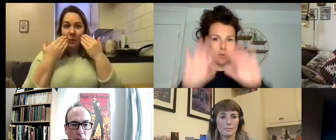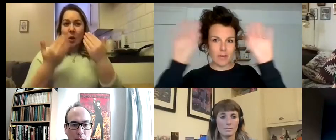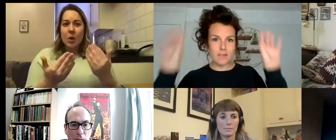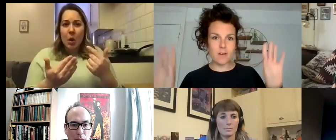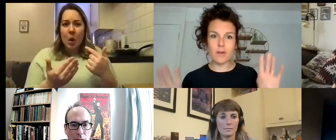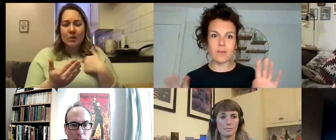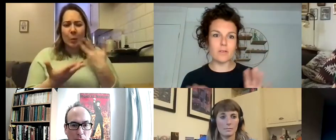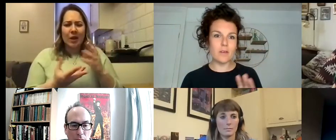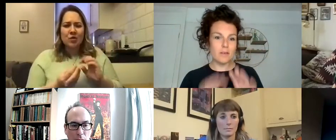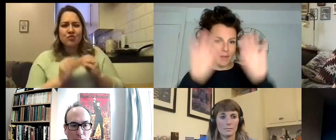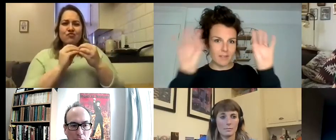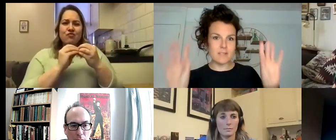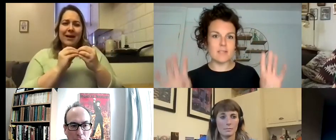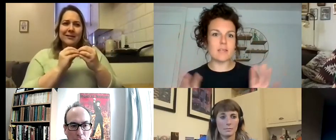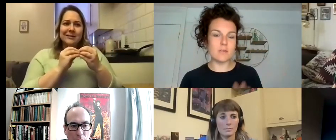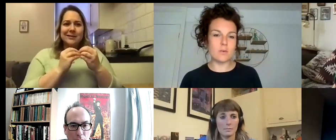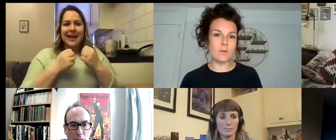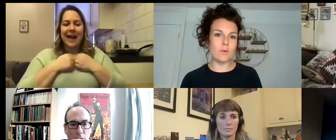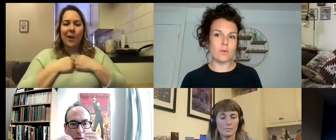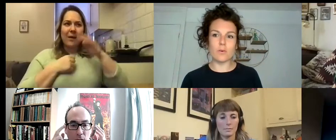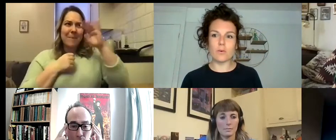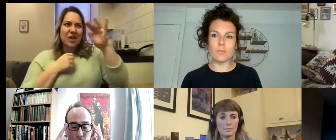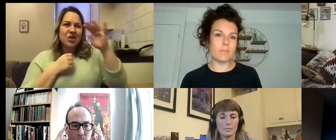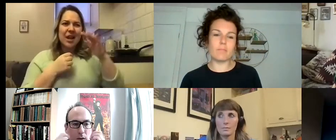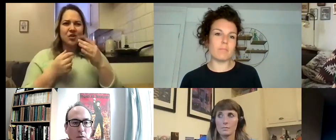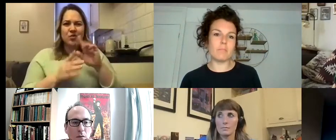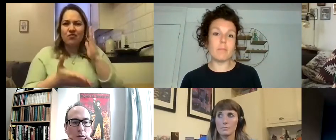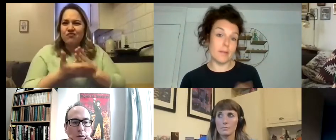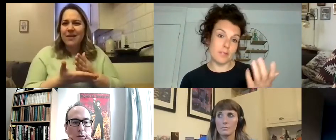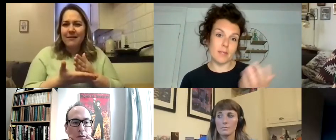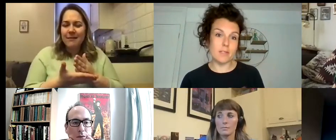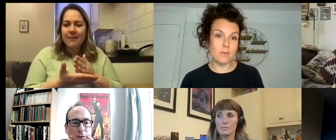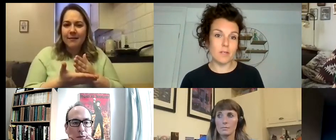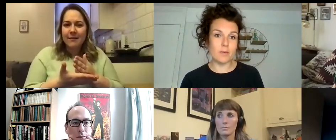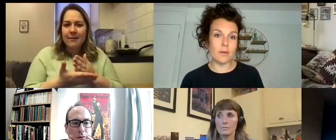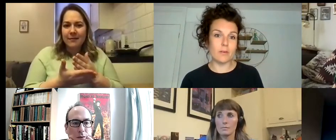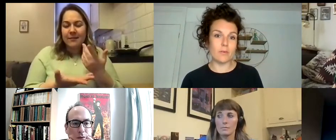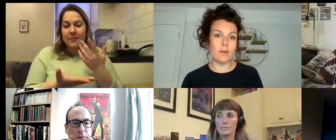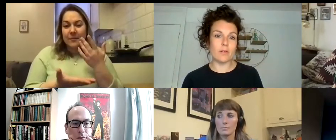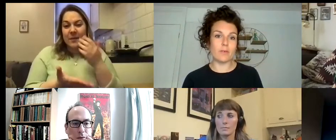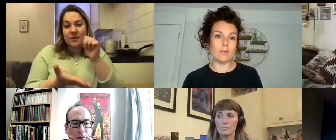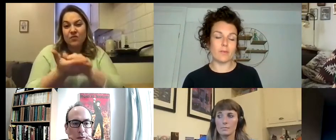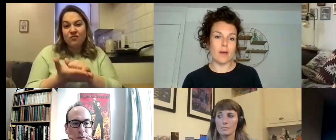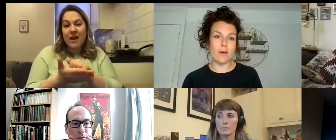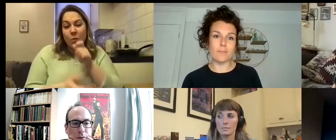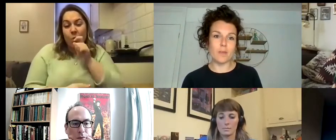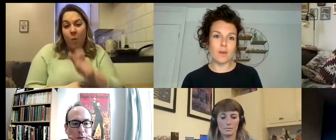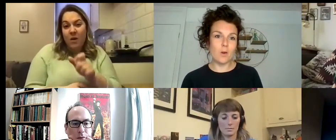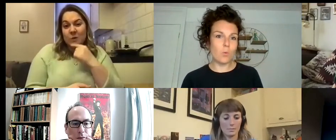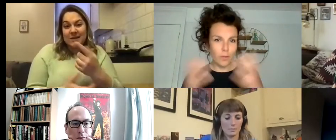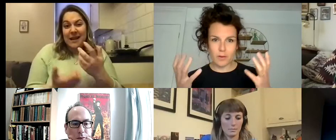of create our own fantasies or myths, I think is a really good word for it,